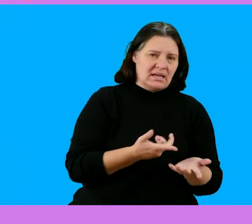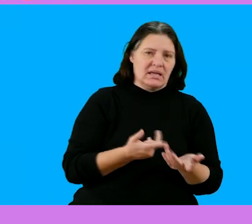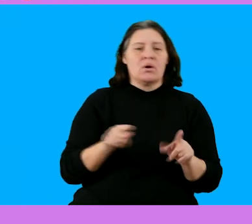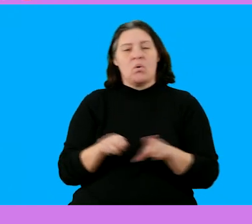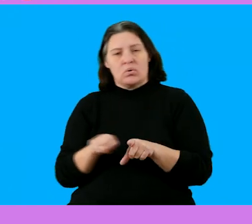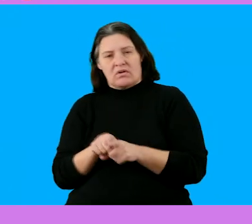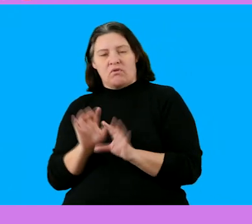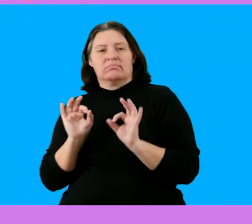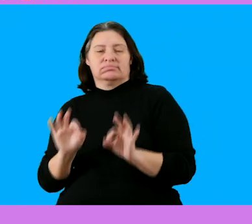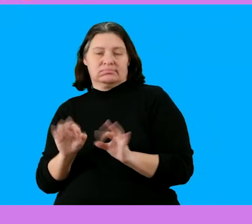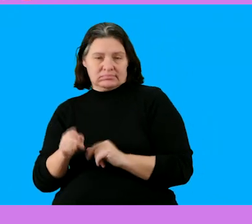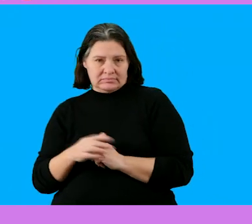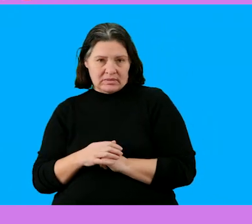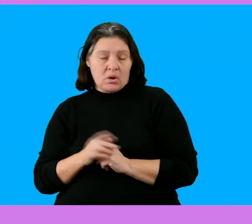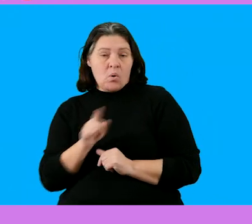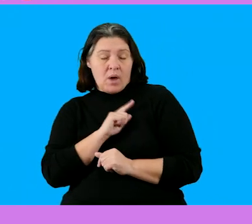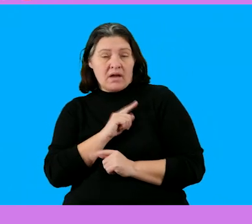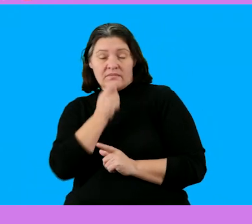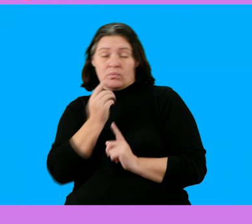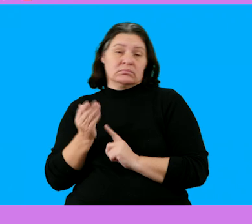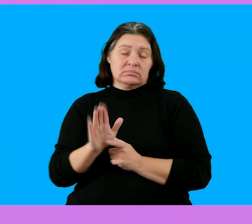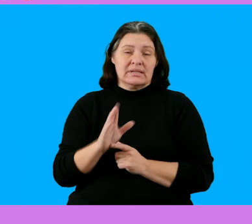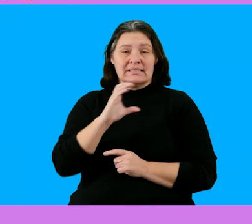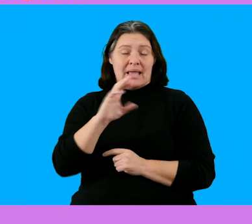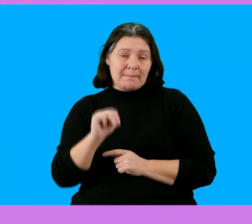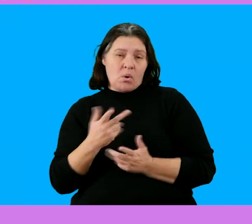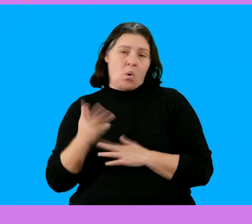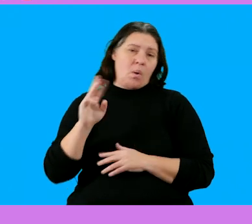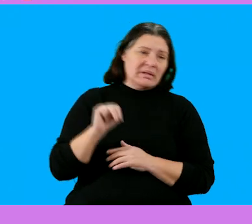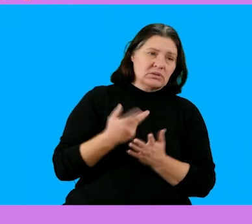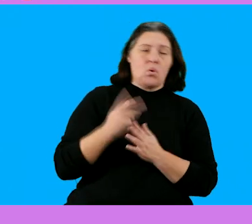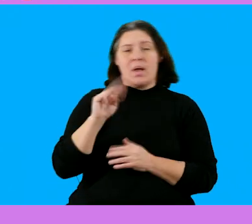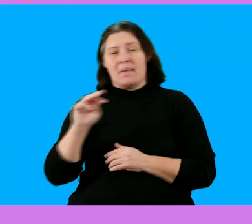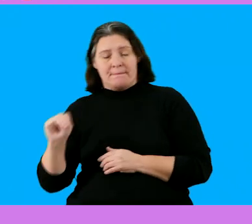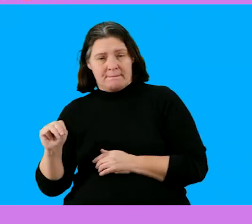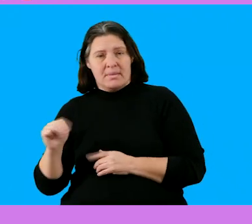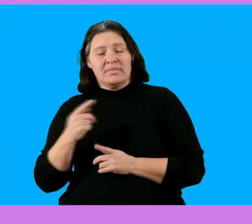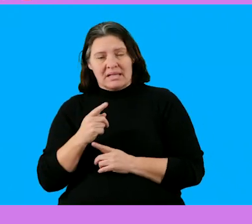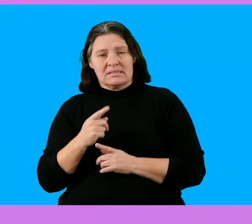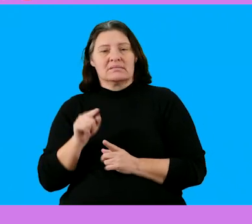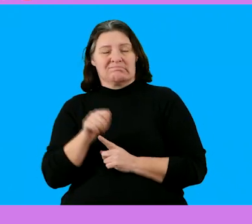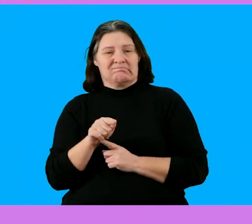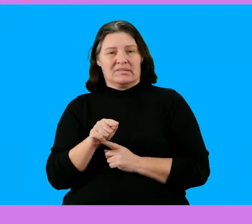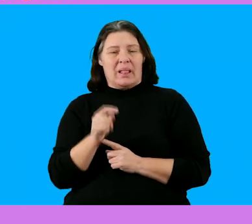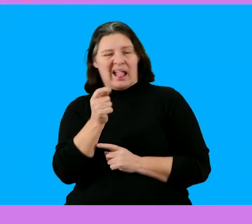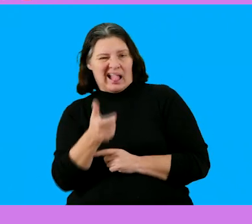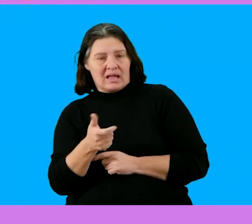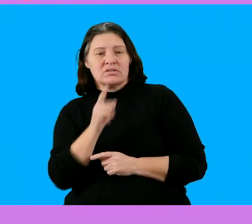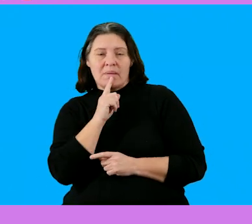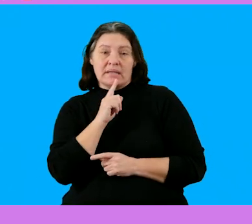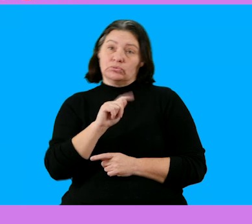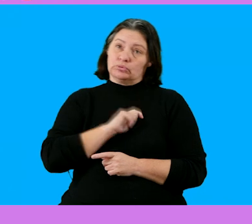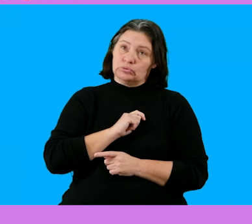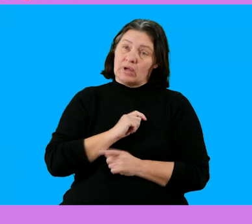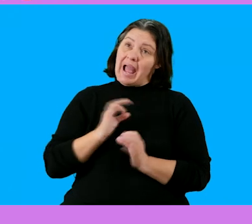answer as well as for the correct unit. Because if you indicate now centimeters or meters or millimeters, that's minute, right? So that can't